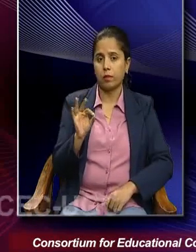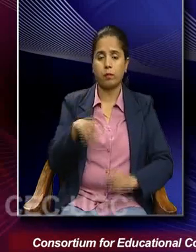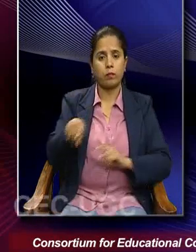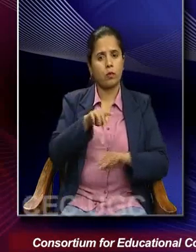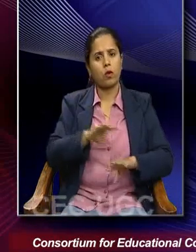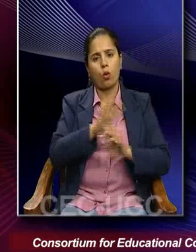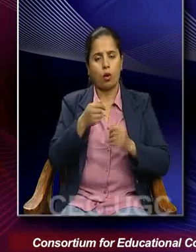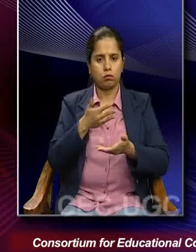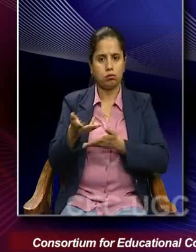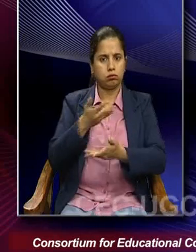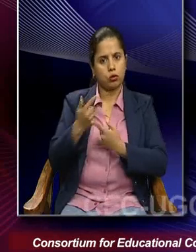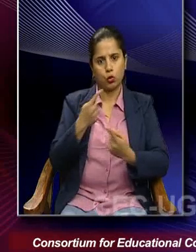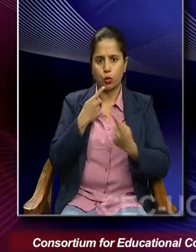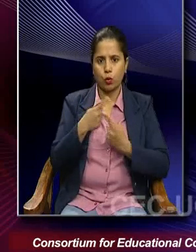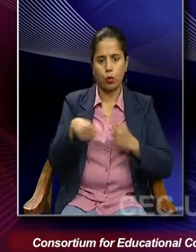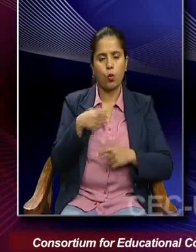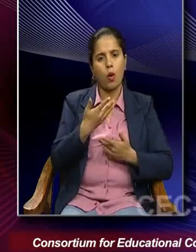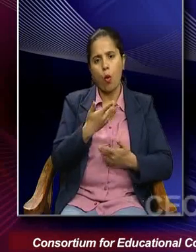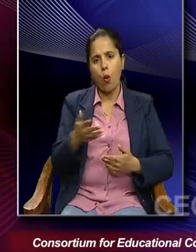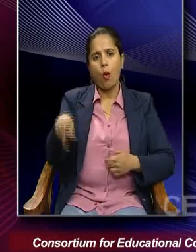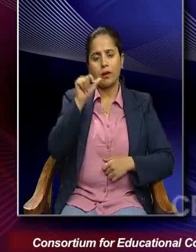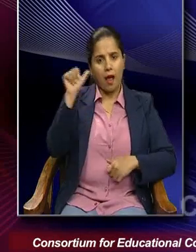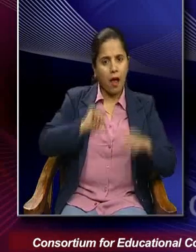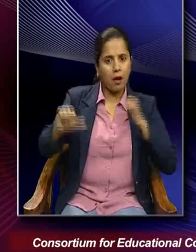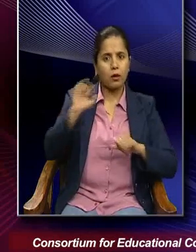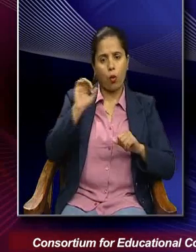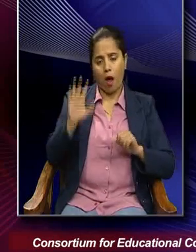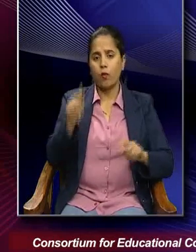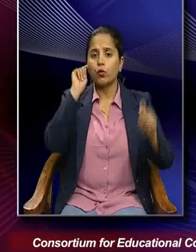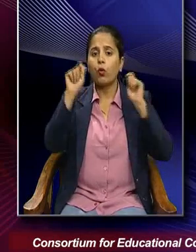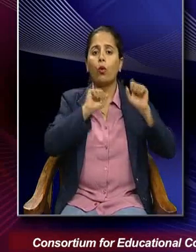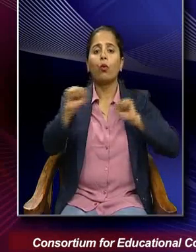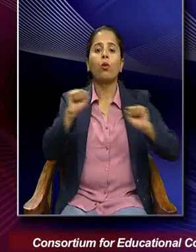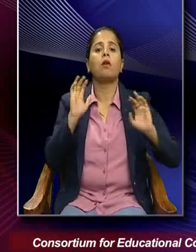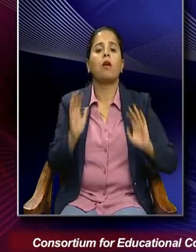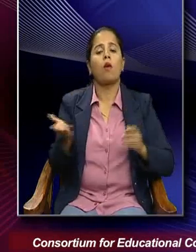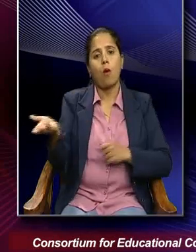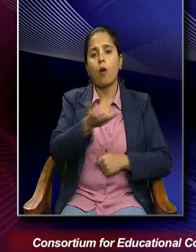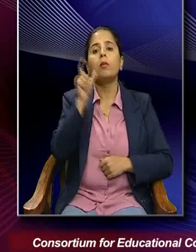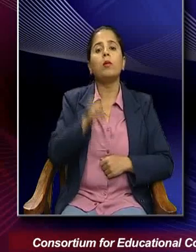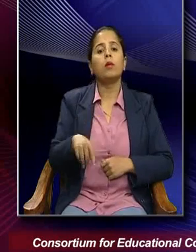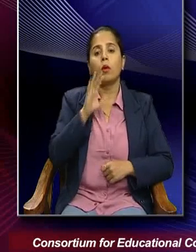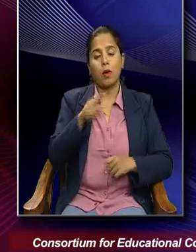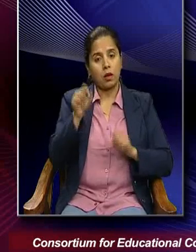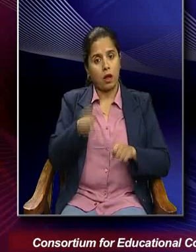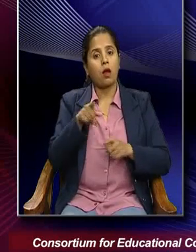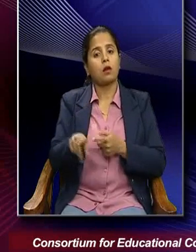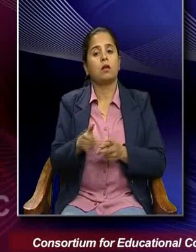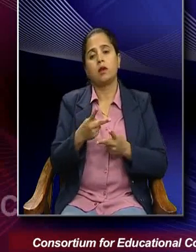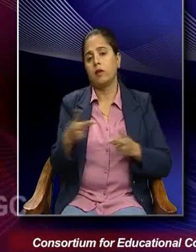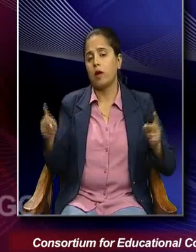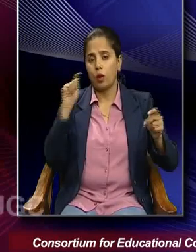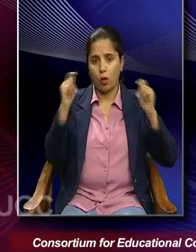the interaction, every actor has a role and there can be multiple